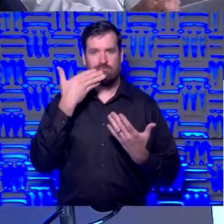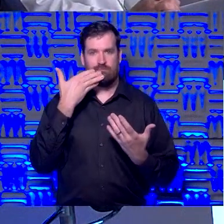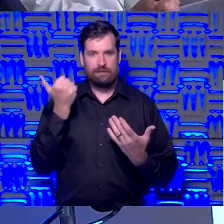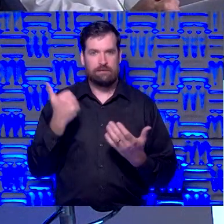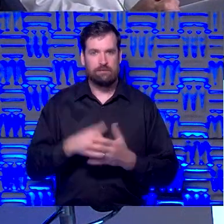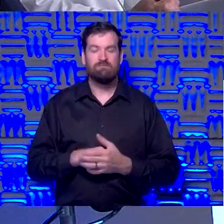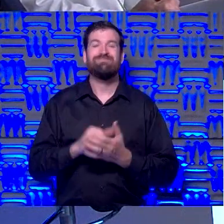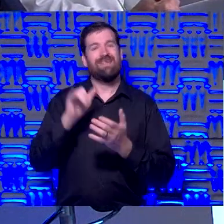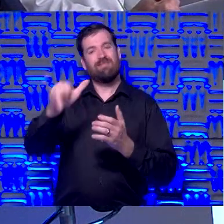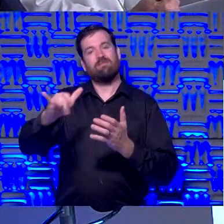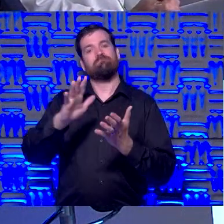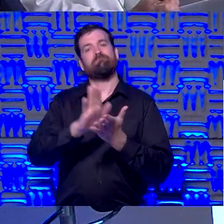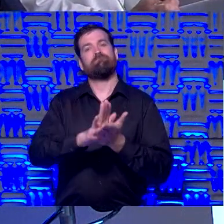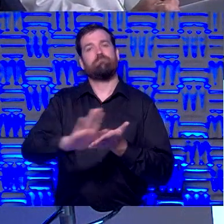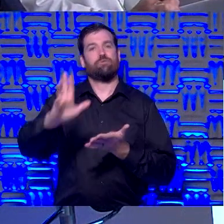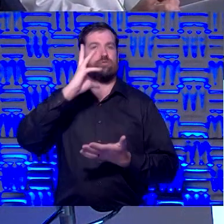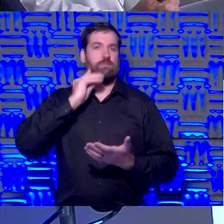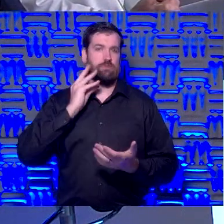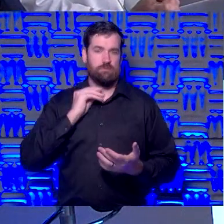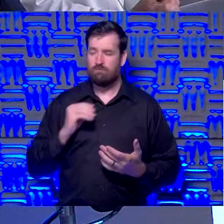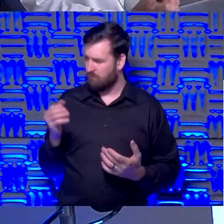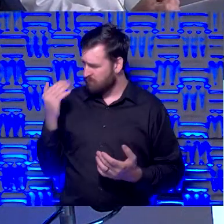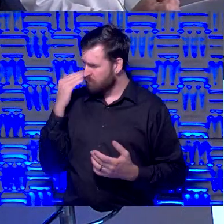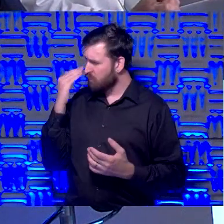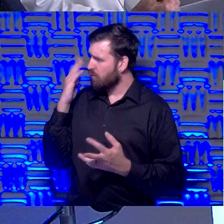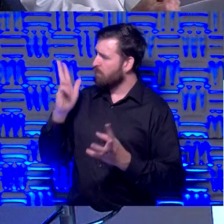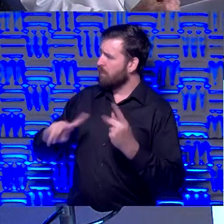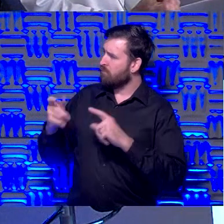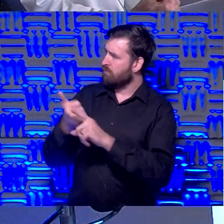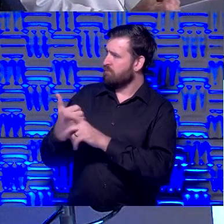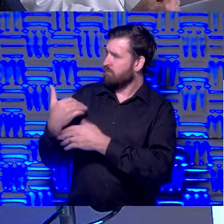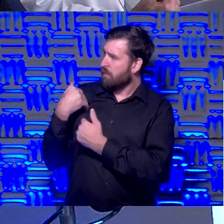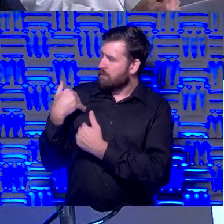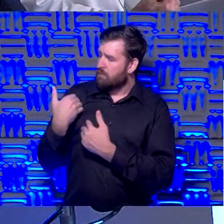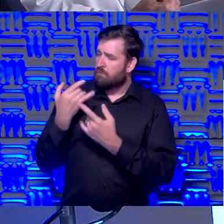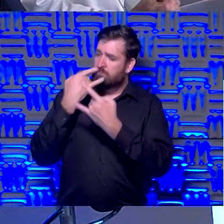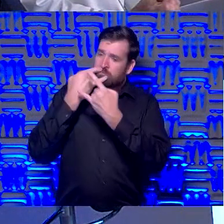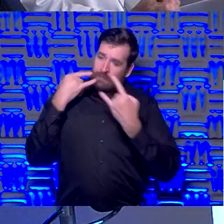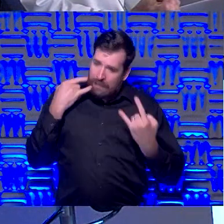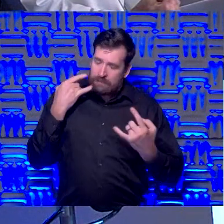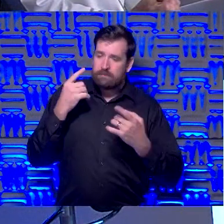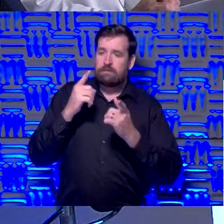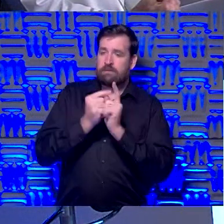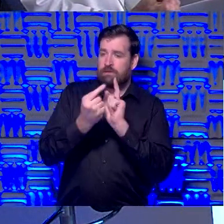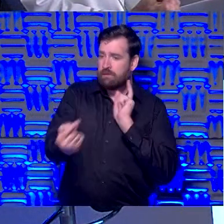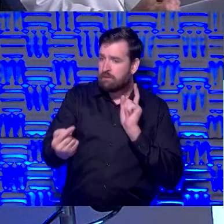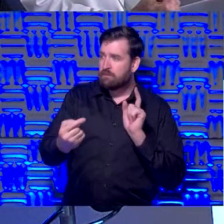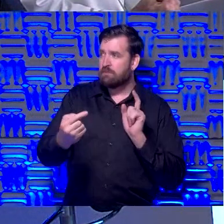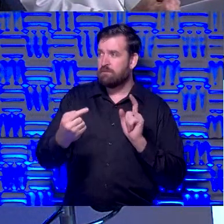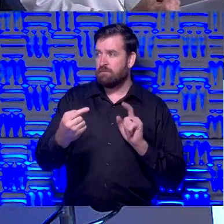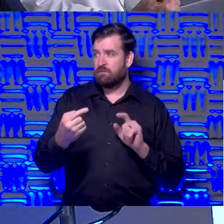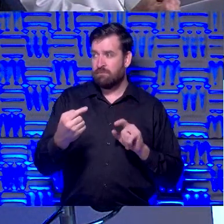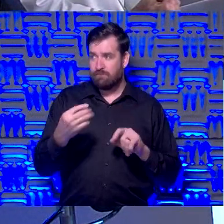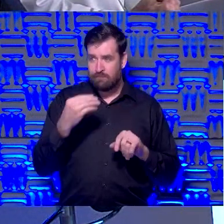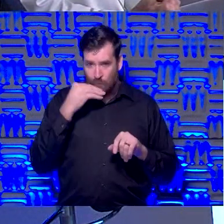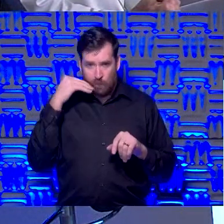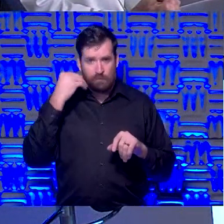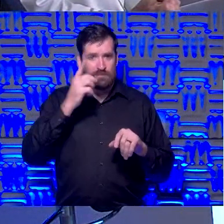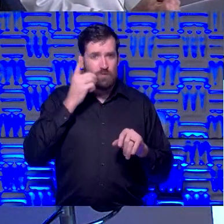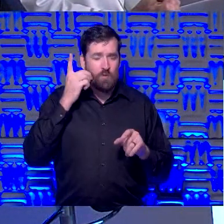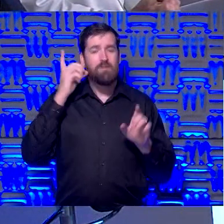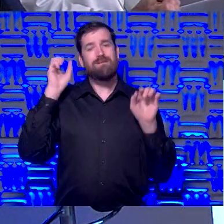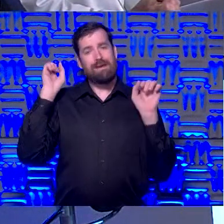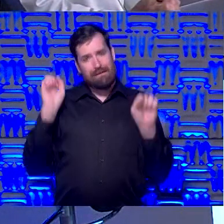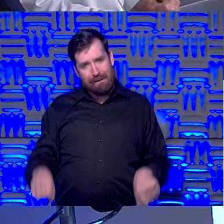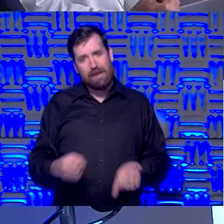of the college experience, if you will. Well, and if we know that people are responsible and do wear masks and socially distance, even in homes and dorms, you can be safe,